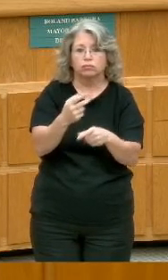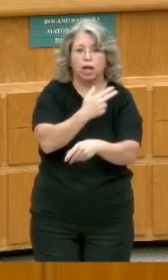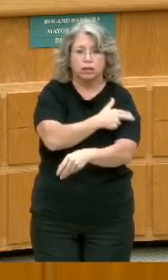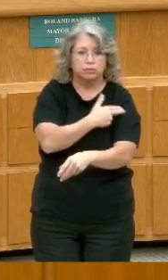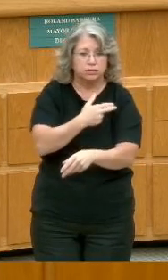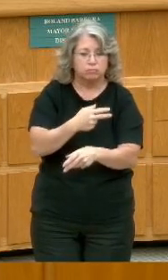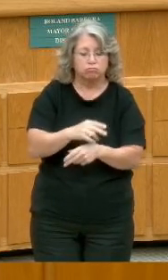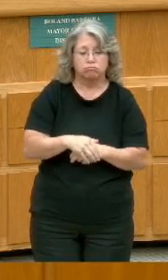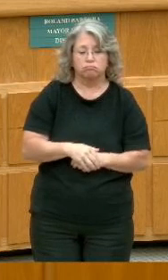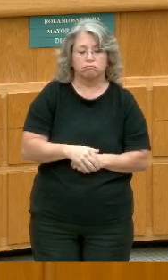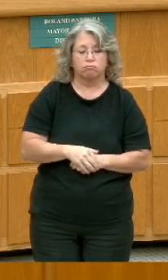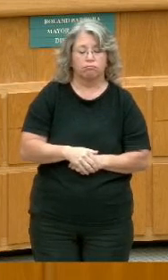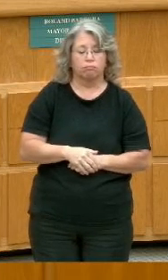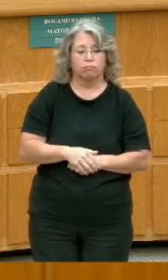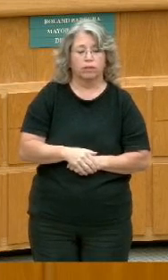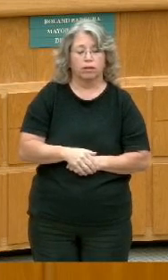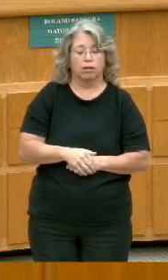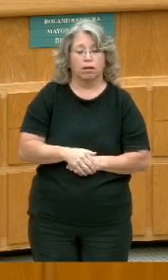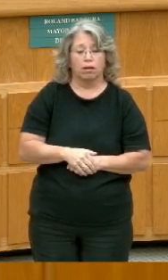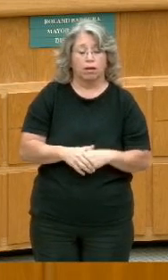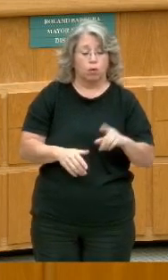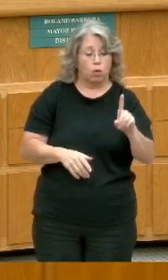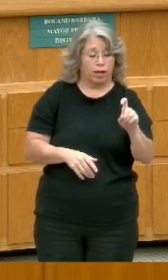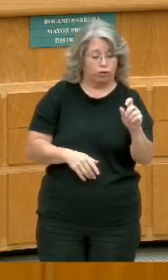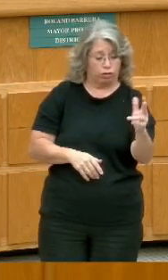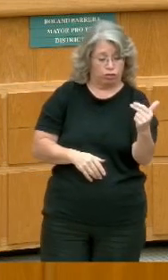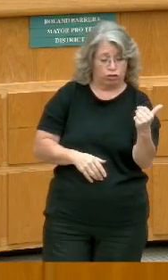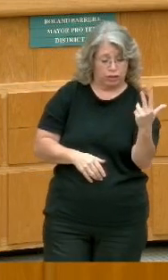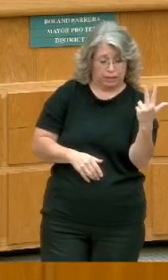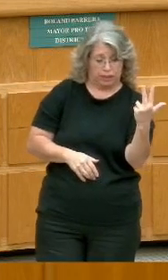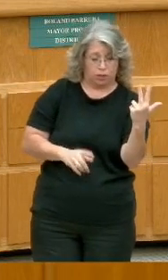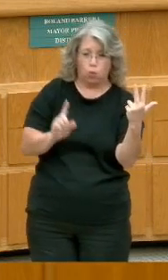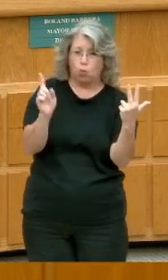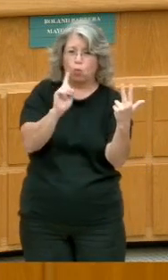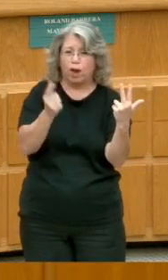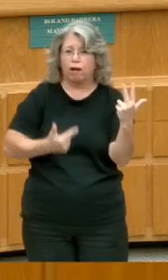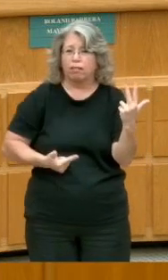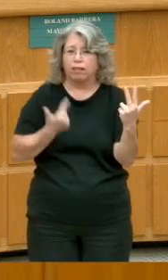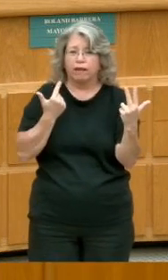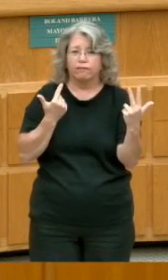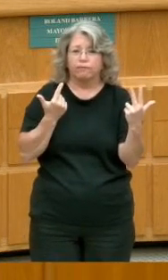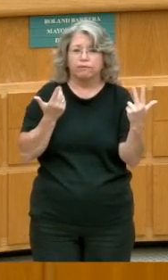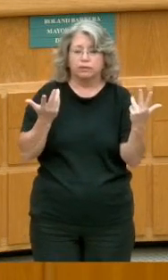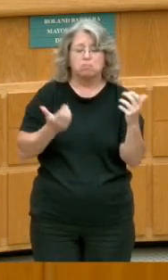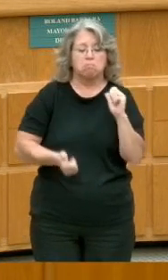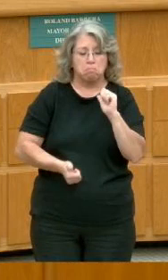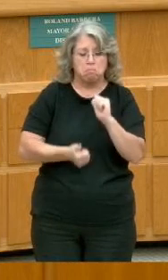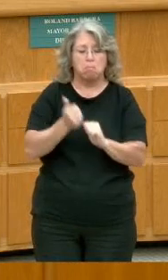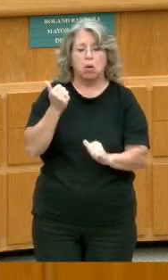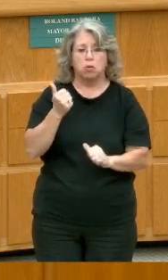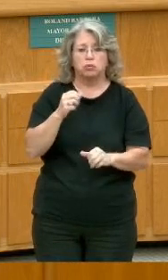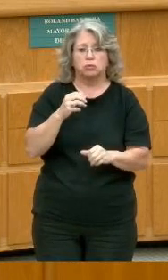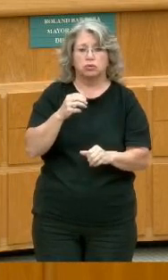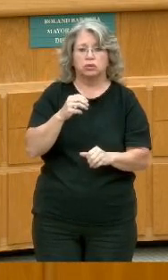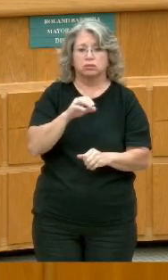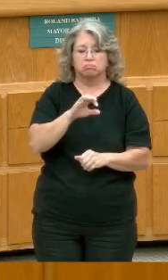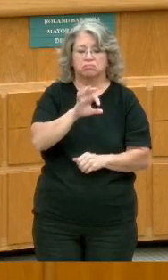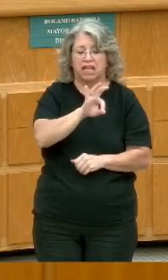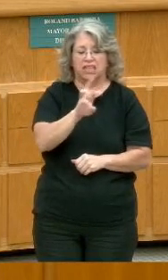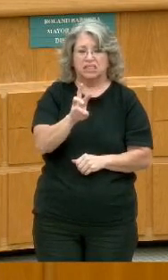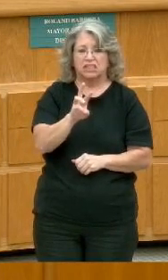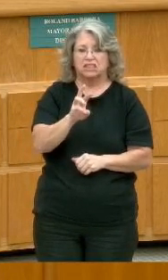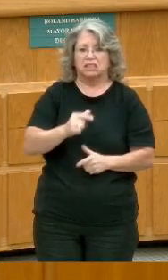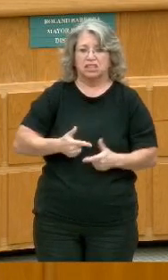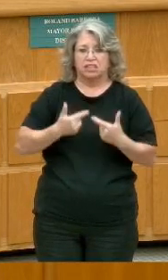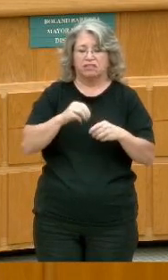where are the cases? So of the 113, the preponderance is in the city of Corpus Christi, 96.